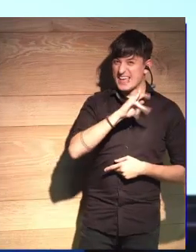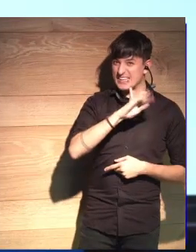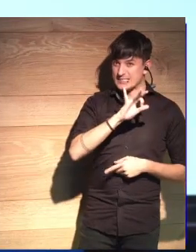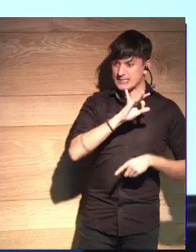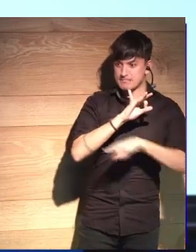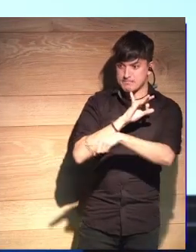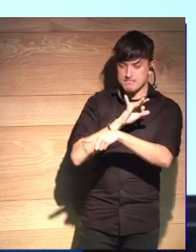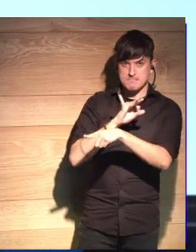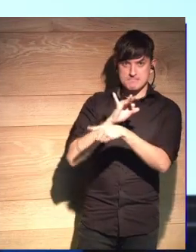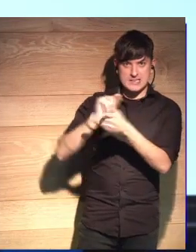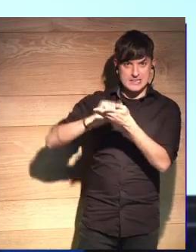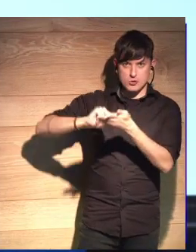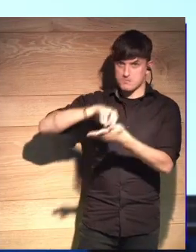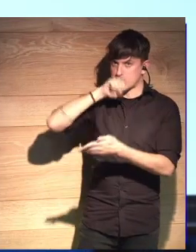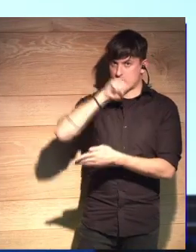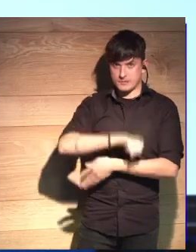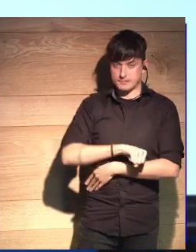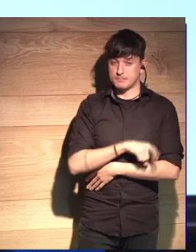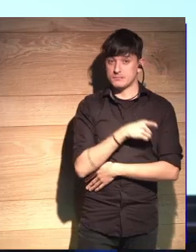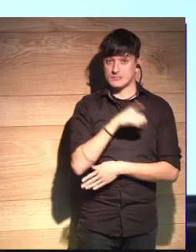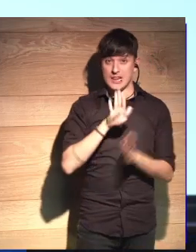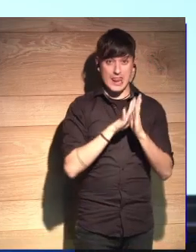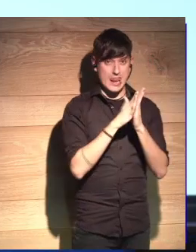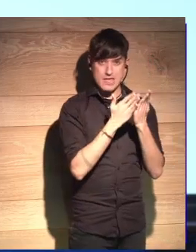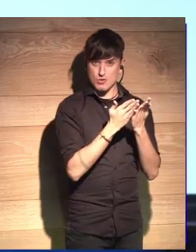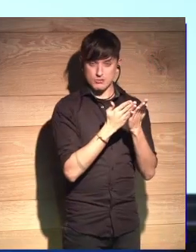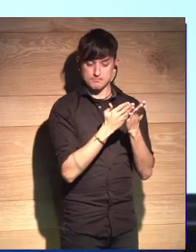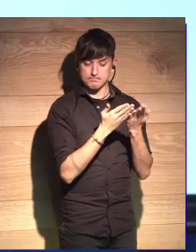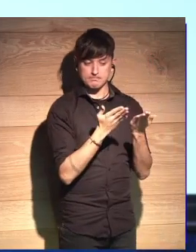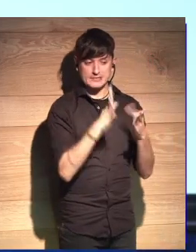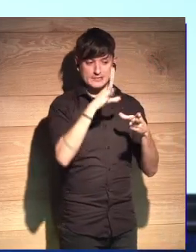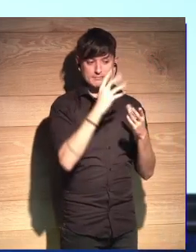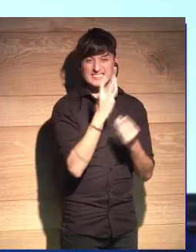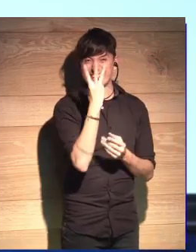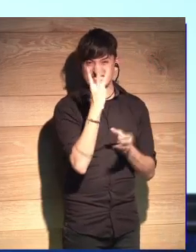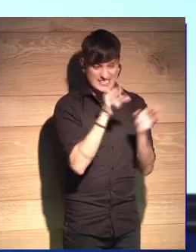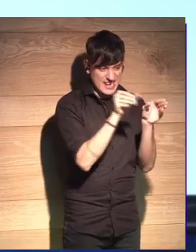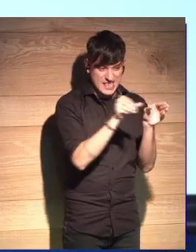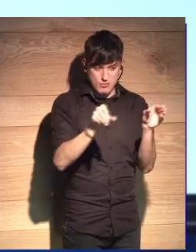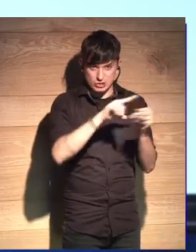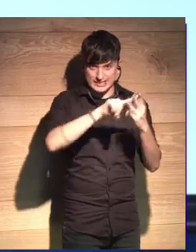Gates, as Bill Gates stated at some point. He has written, this book is part of a trilogy,